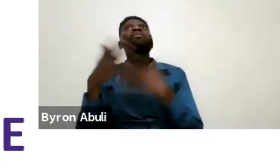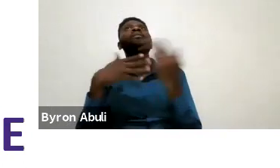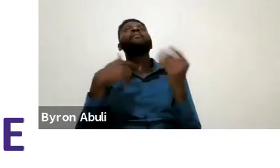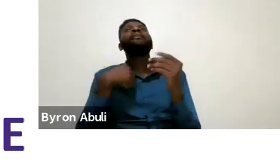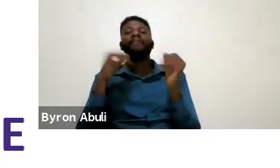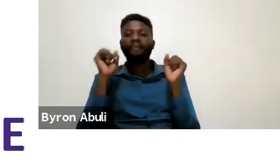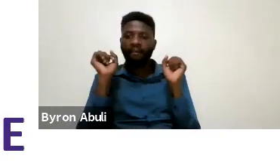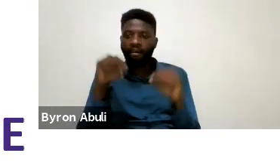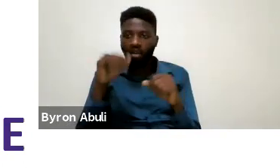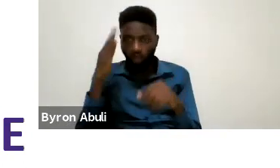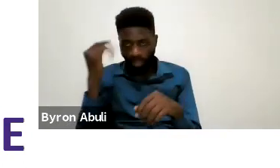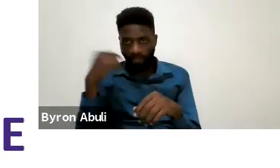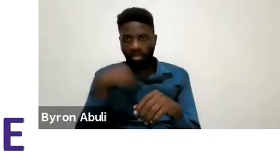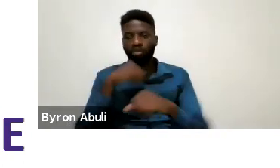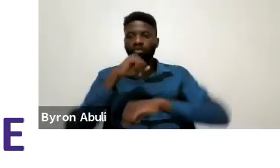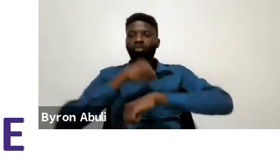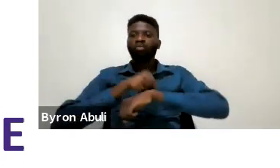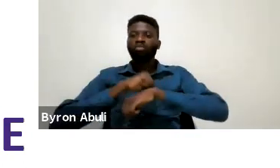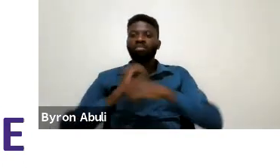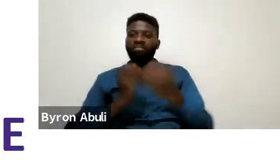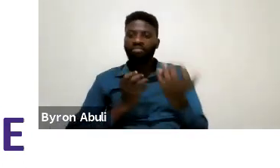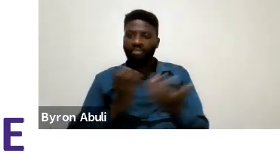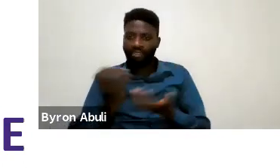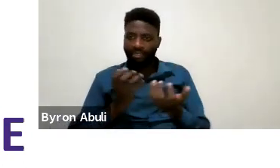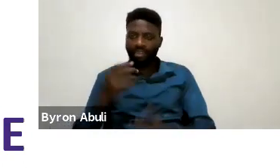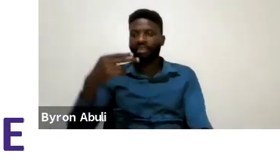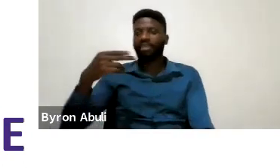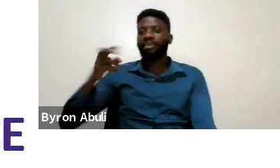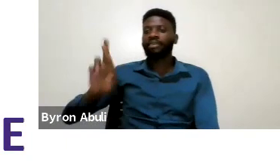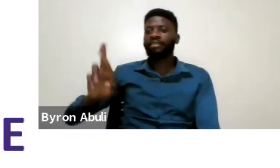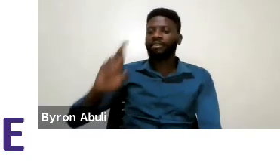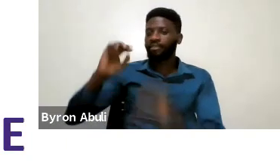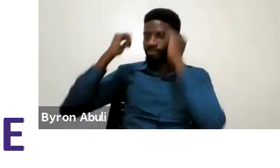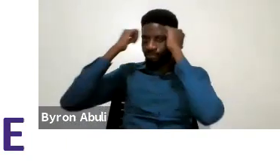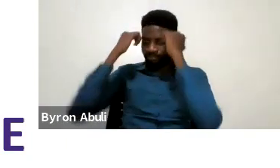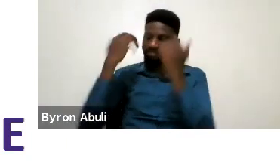I'm in the School of Business doing a course in human resource.